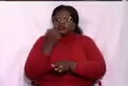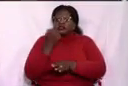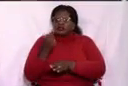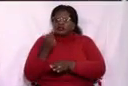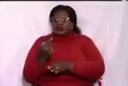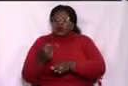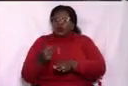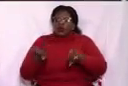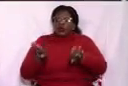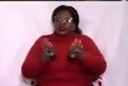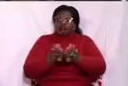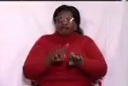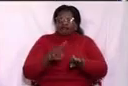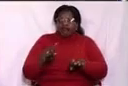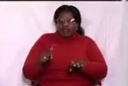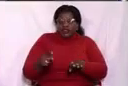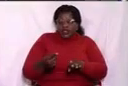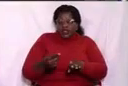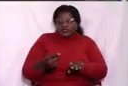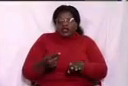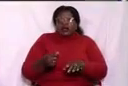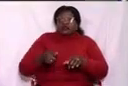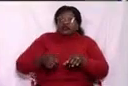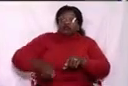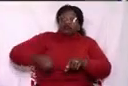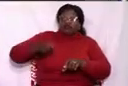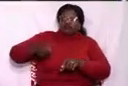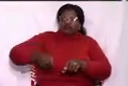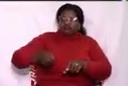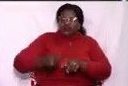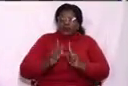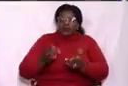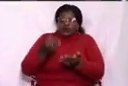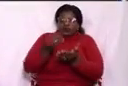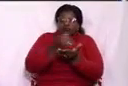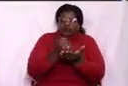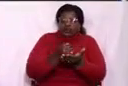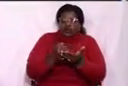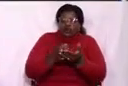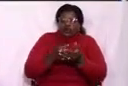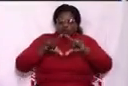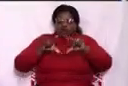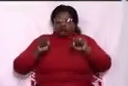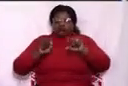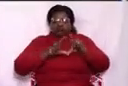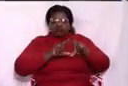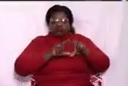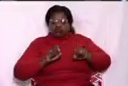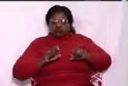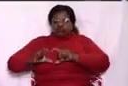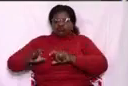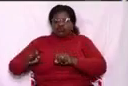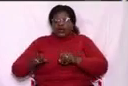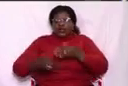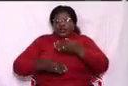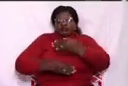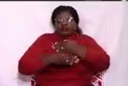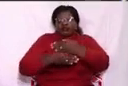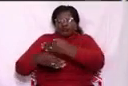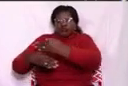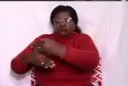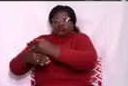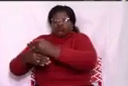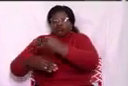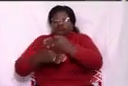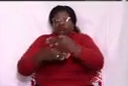upcycle these material waste or offcuts. So we collect these offcuts or use hesian,